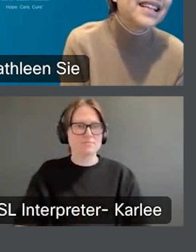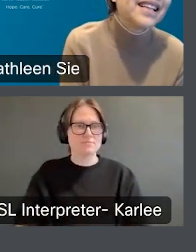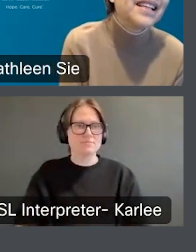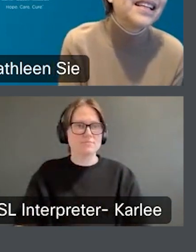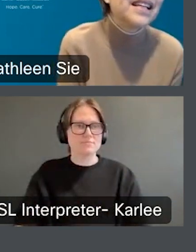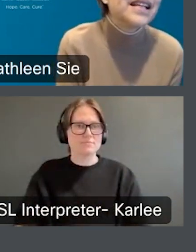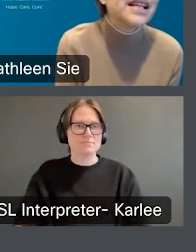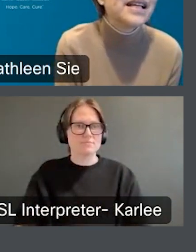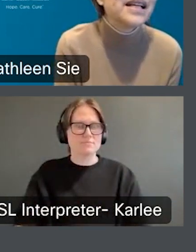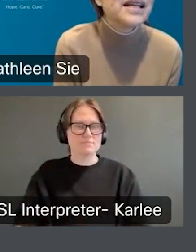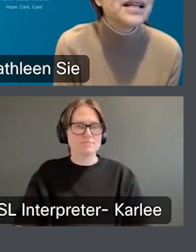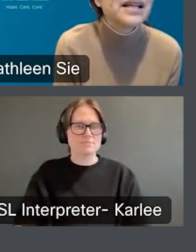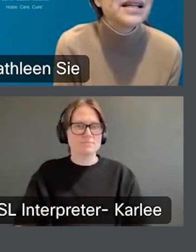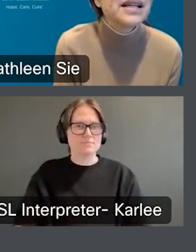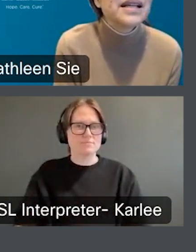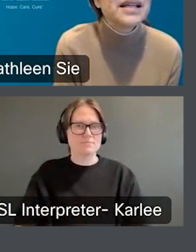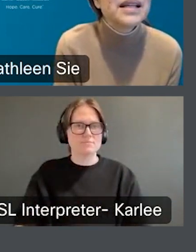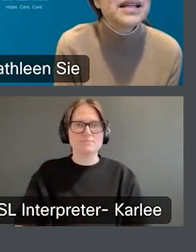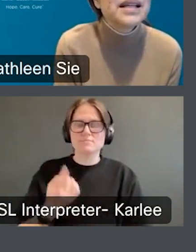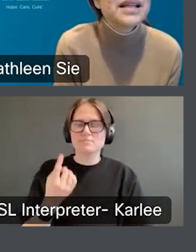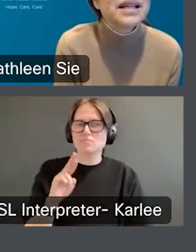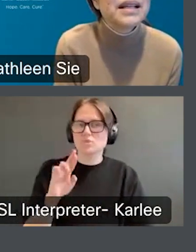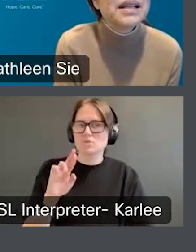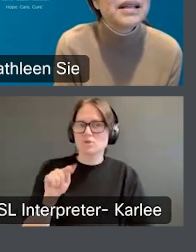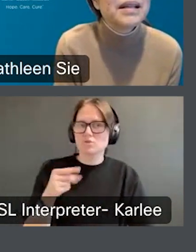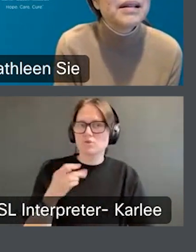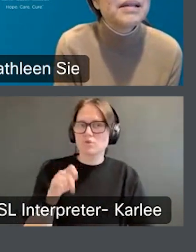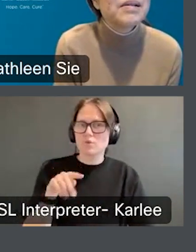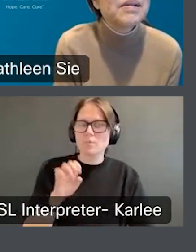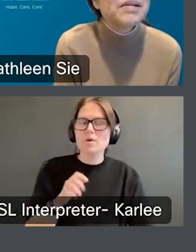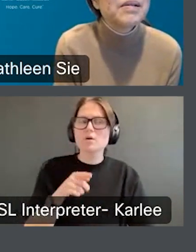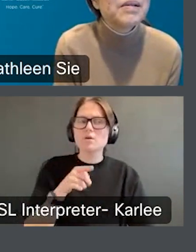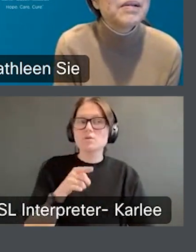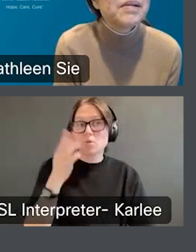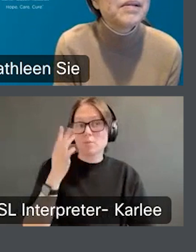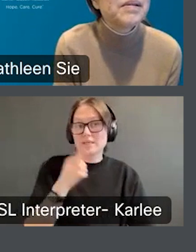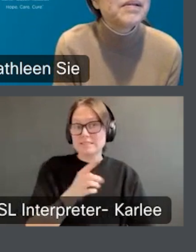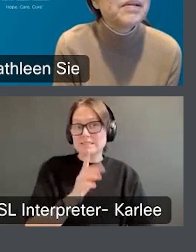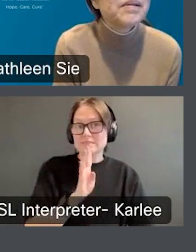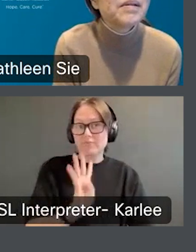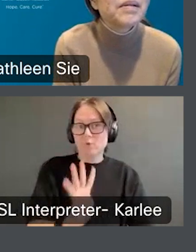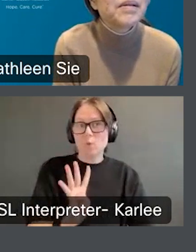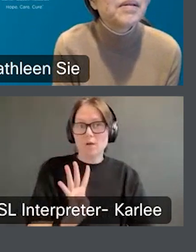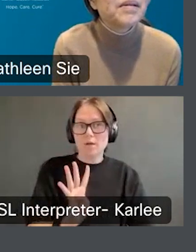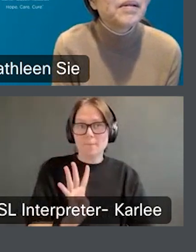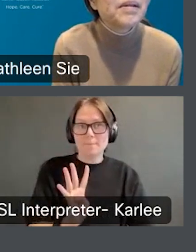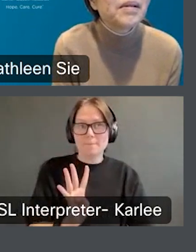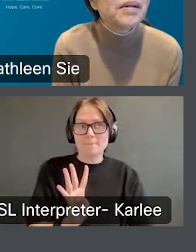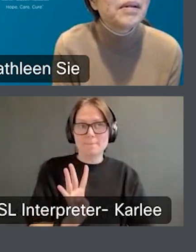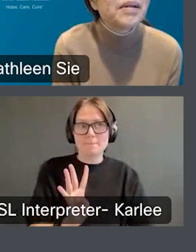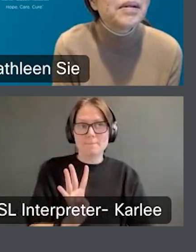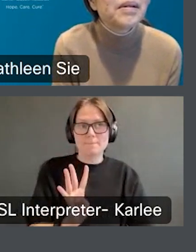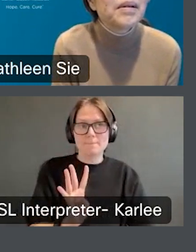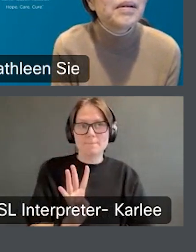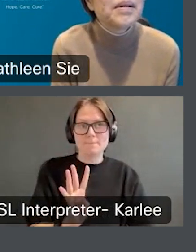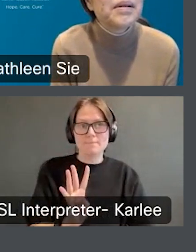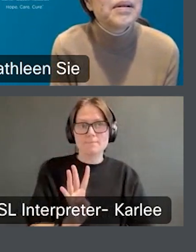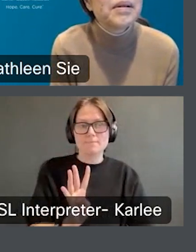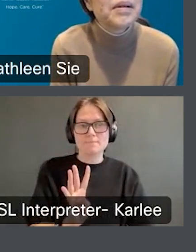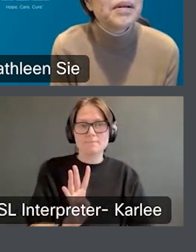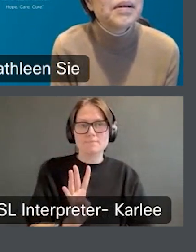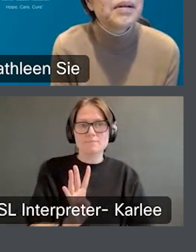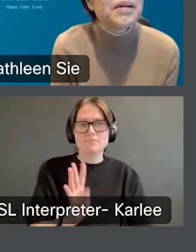So he might, just because he's 4 and will be entering the general